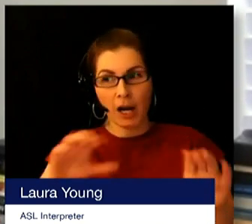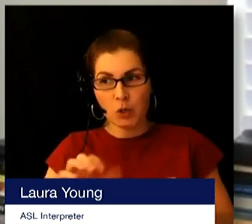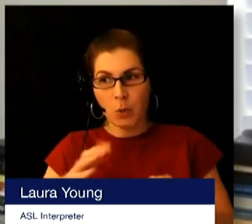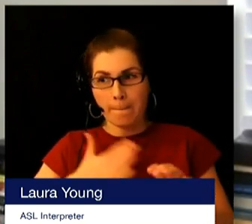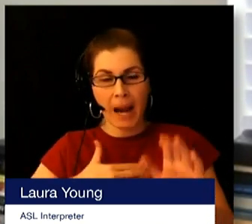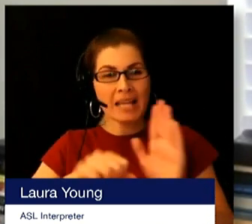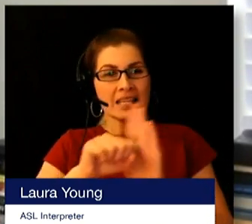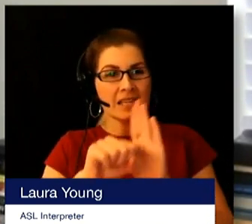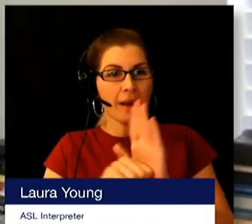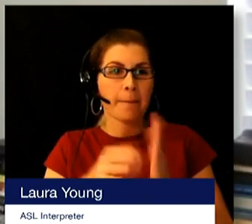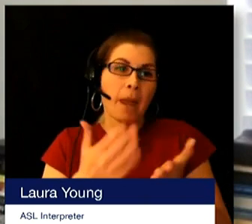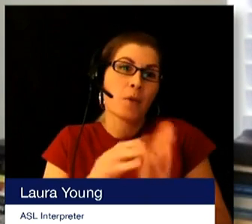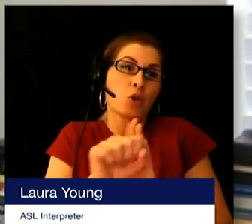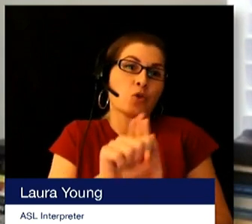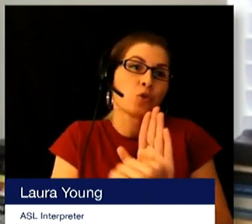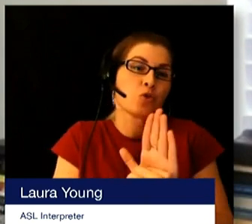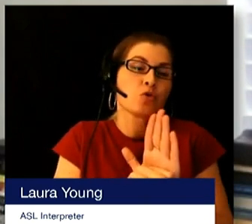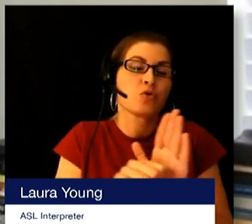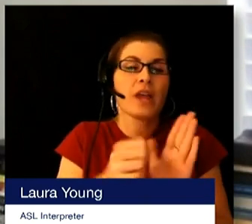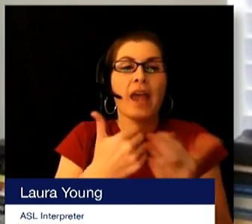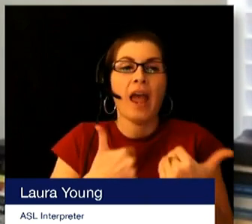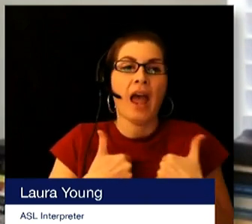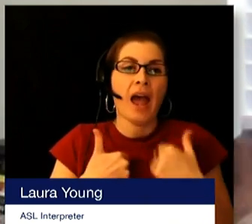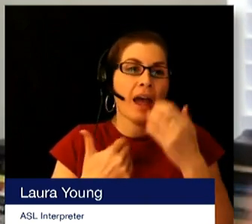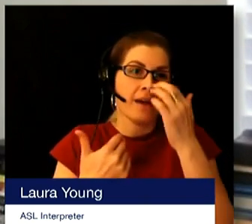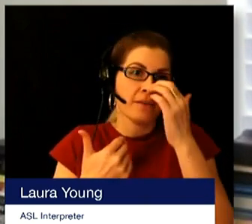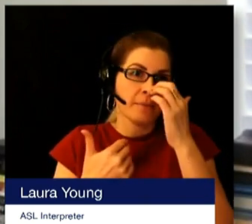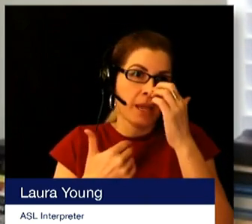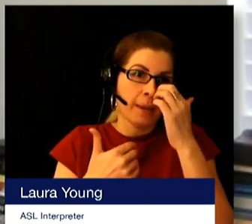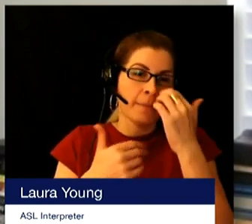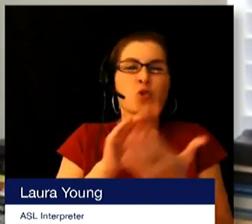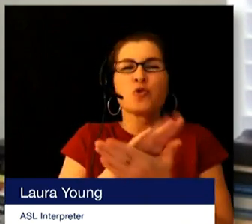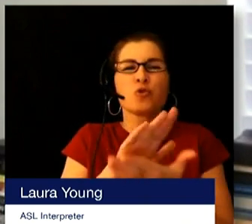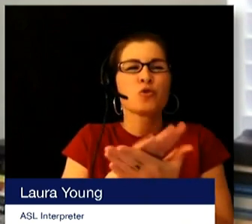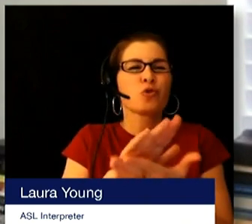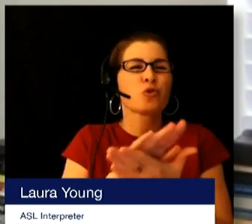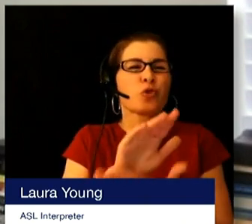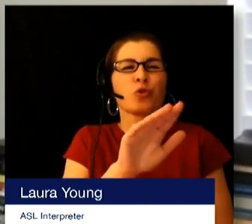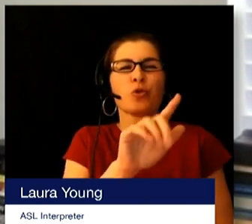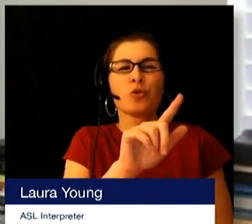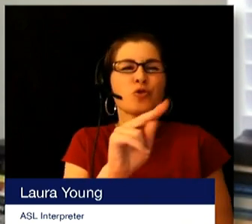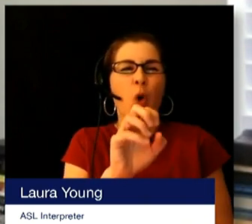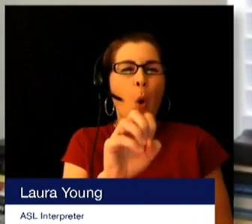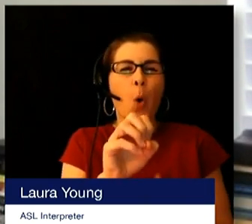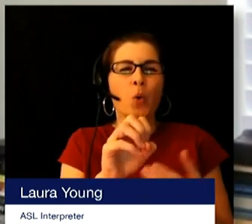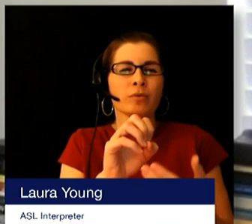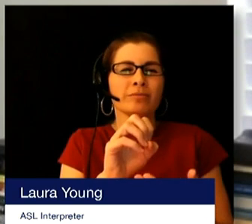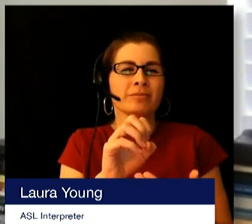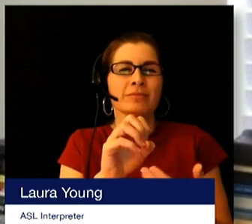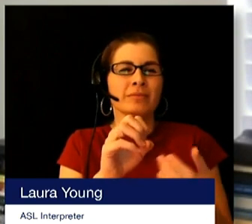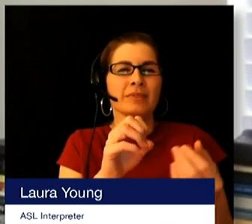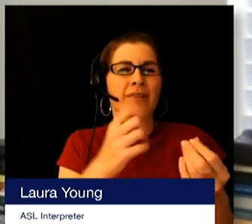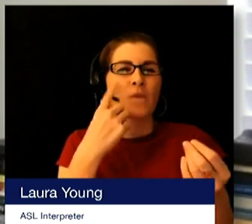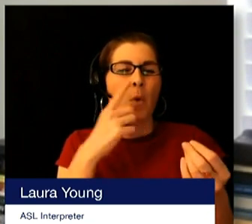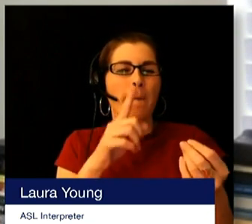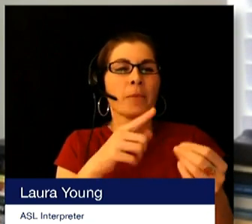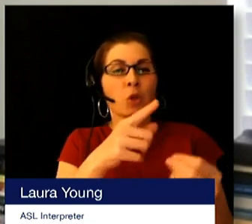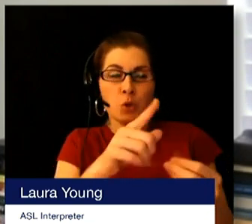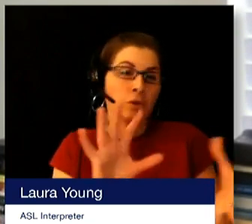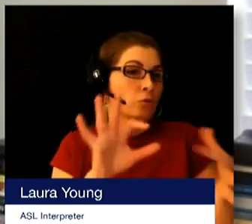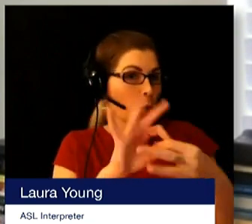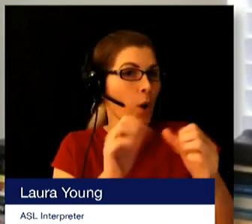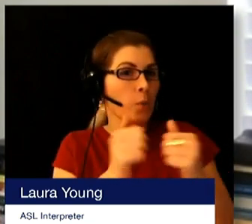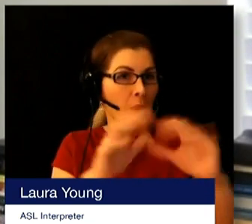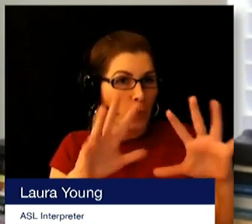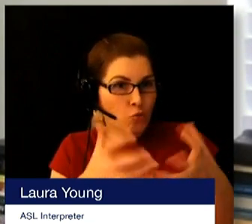state has school zone drug laws where people are facing excessive sentences. You can team up with them